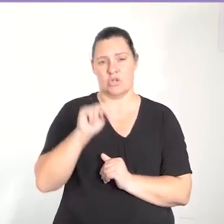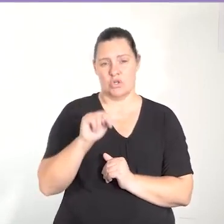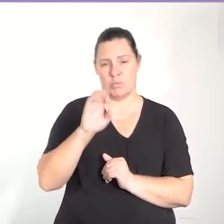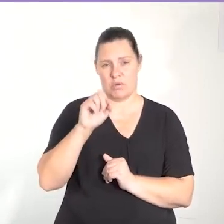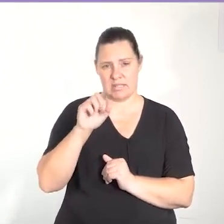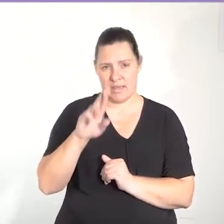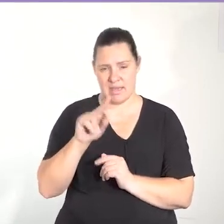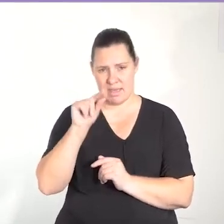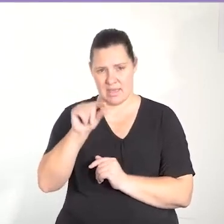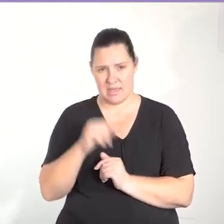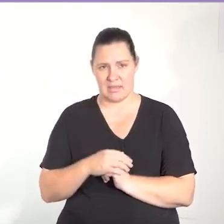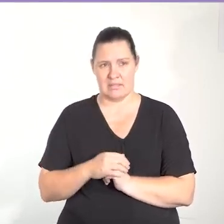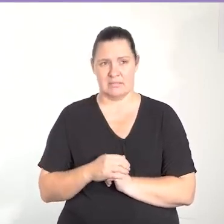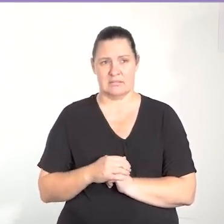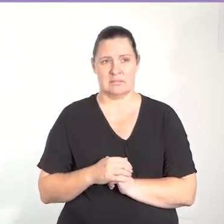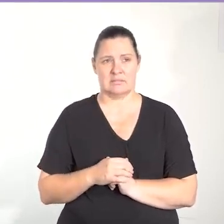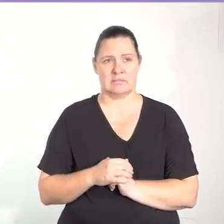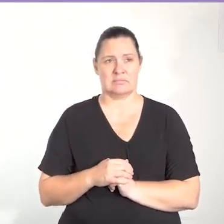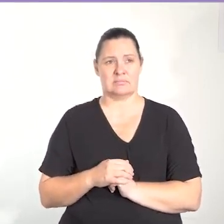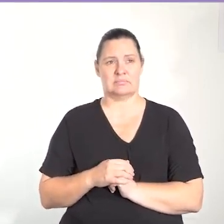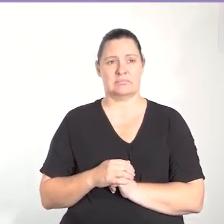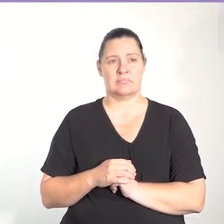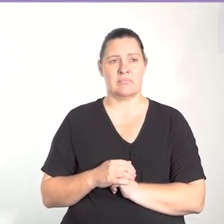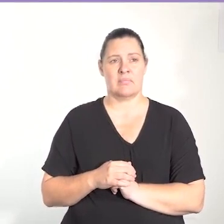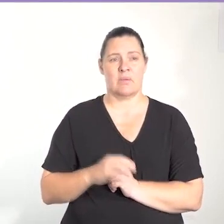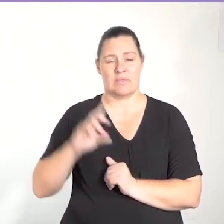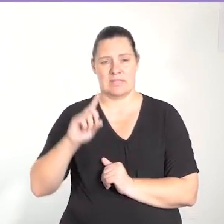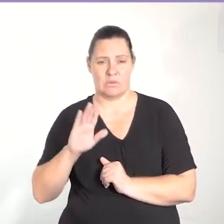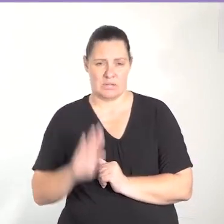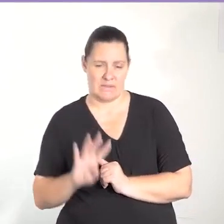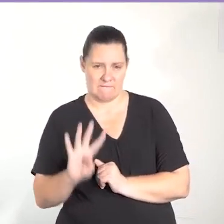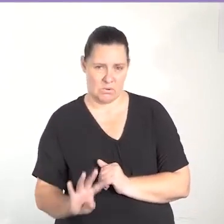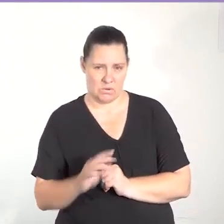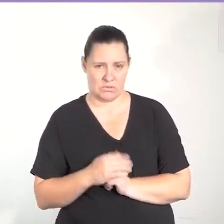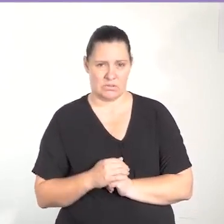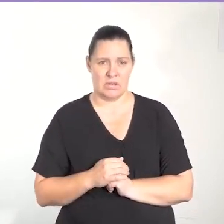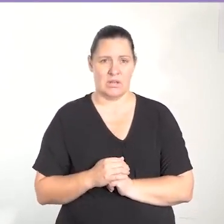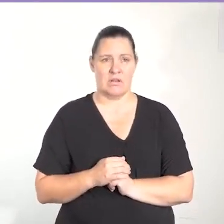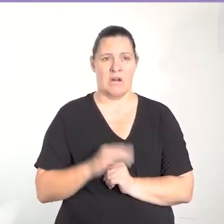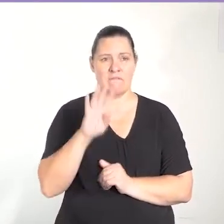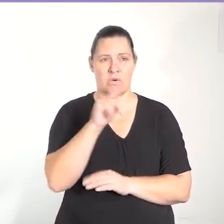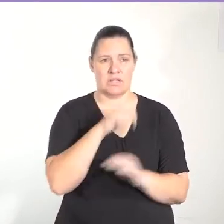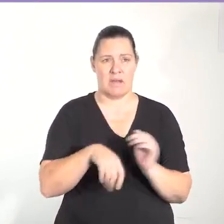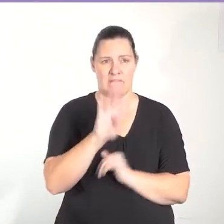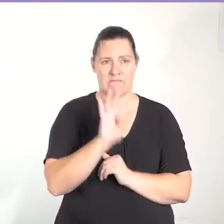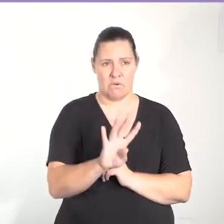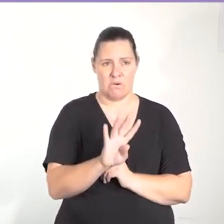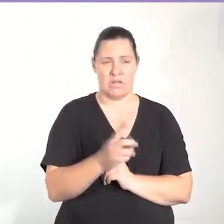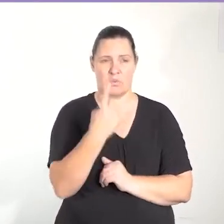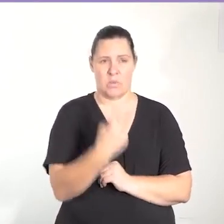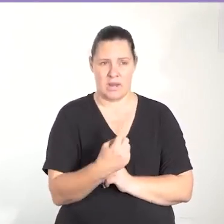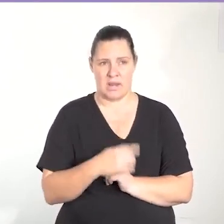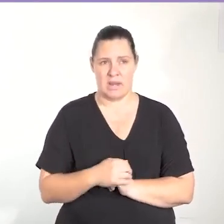numerator, and then 8 divided by 4 with the denominator. 4 divided by 4 gives us